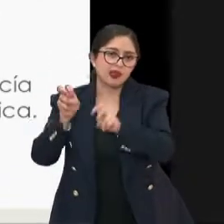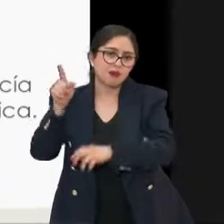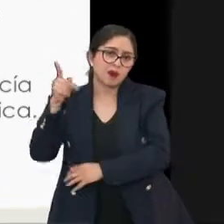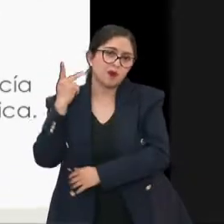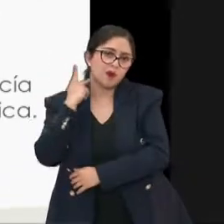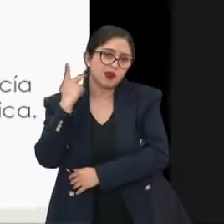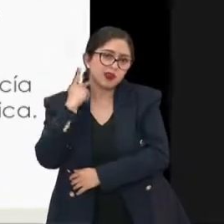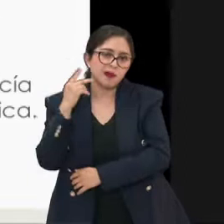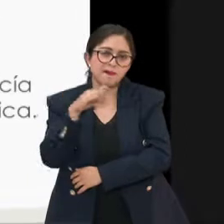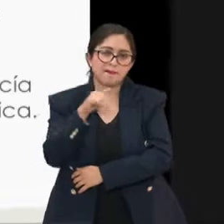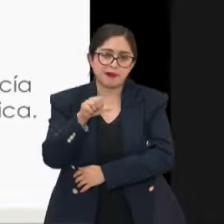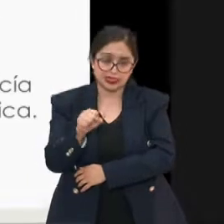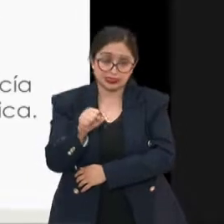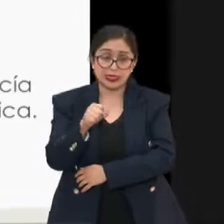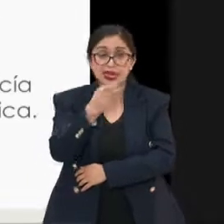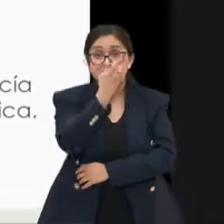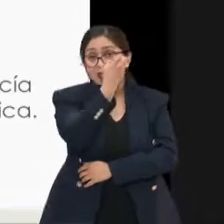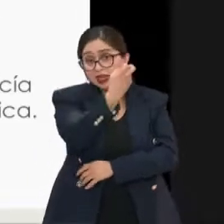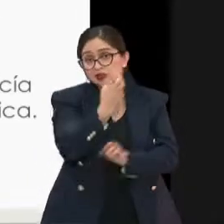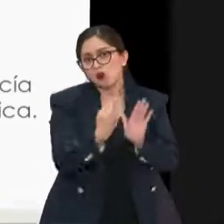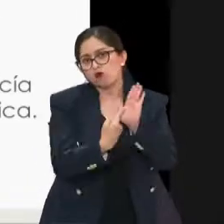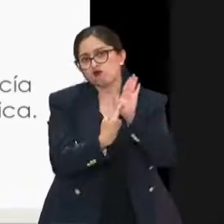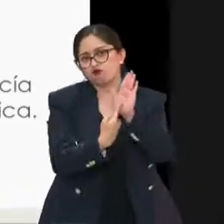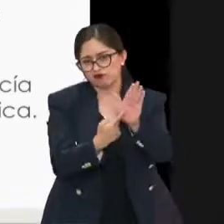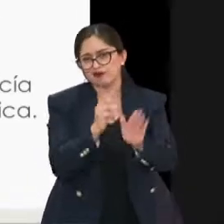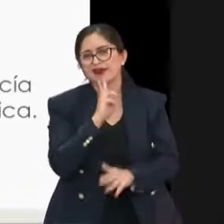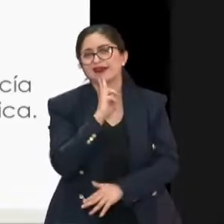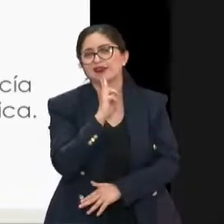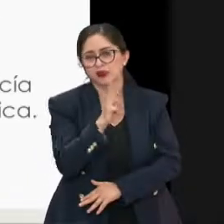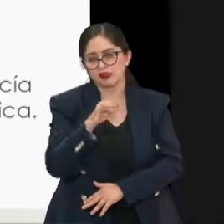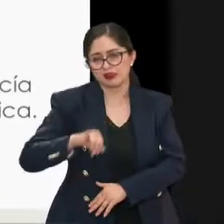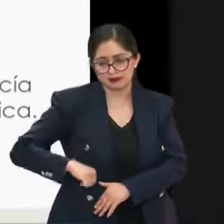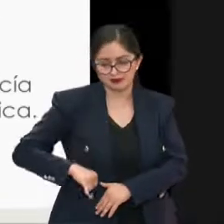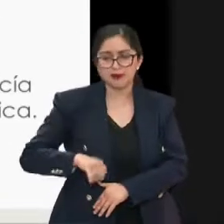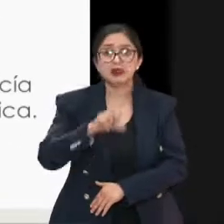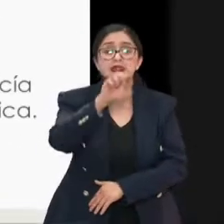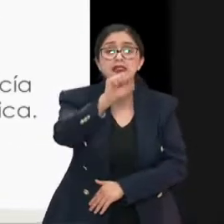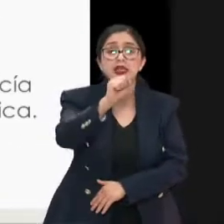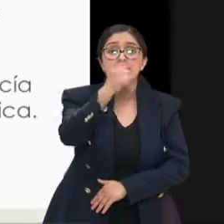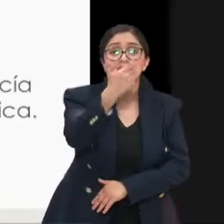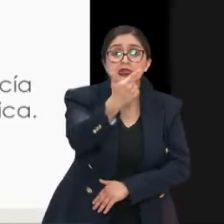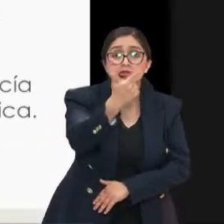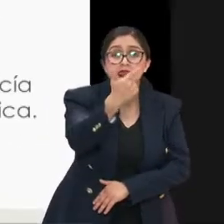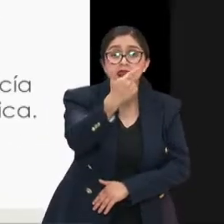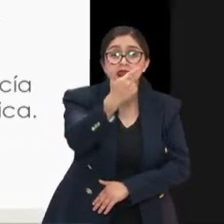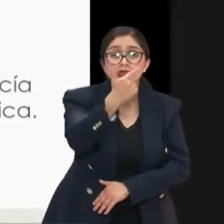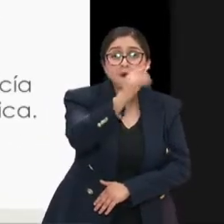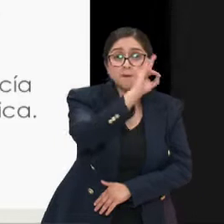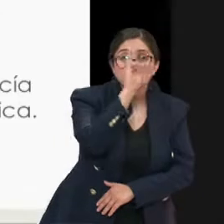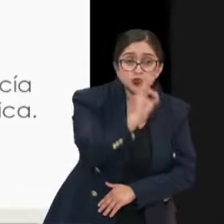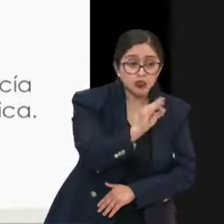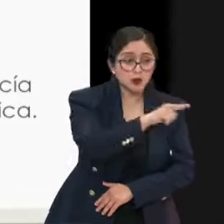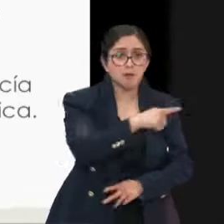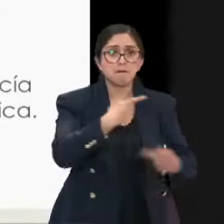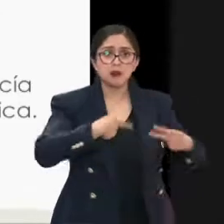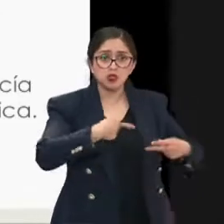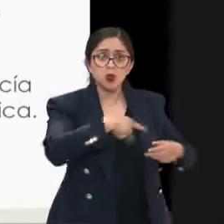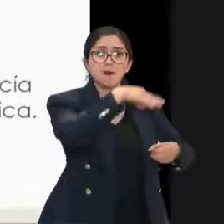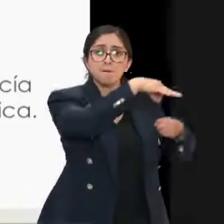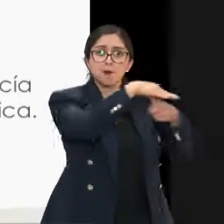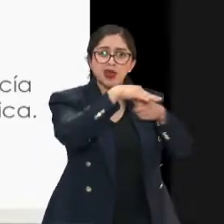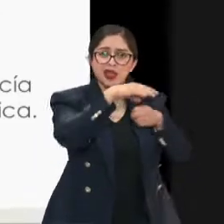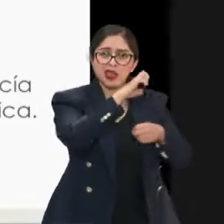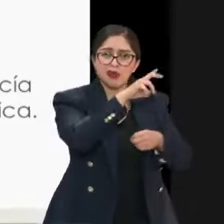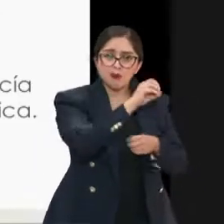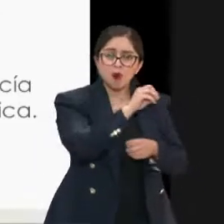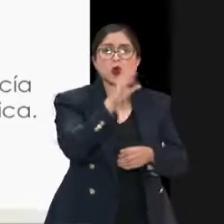fixed or adhered as of the political policy of this year. So these are the figures. 67% of